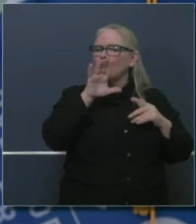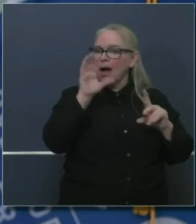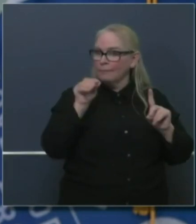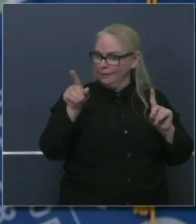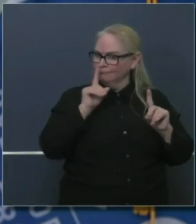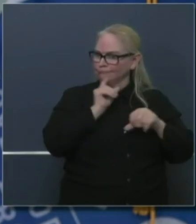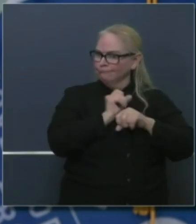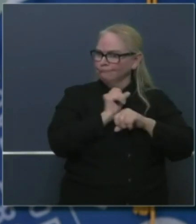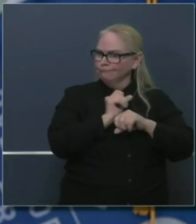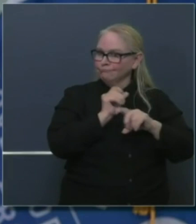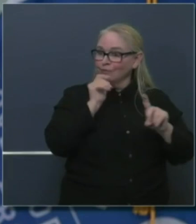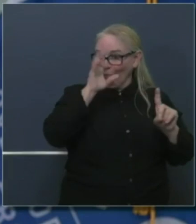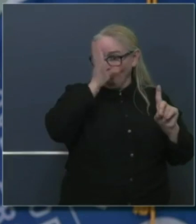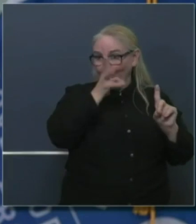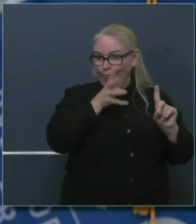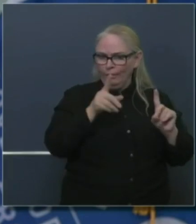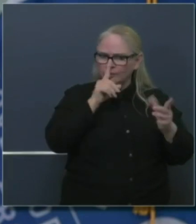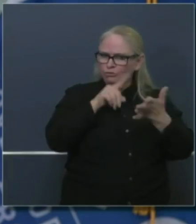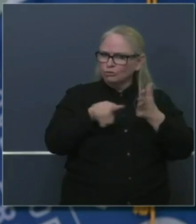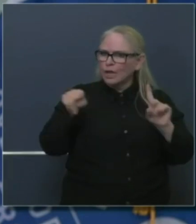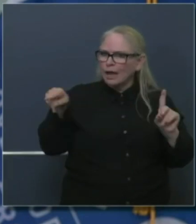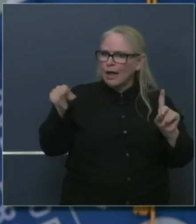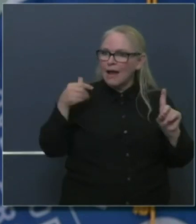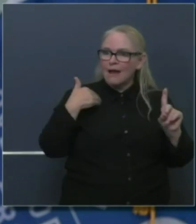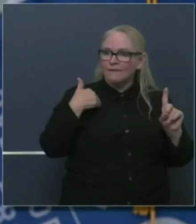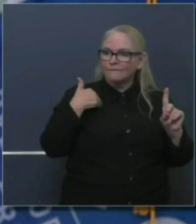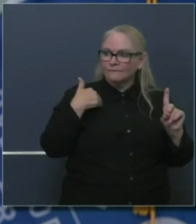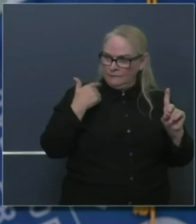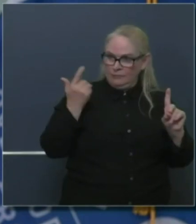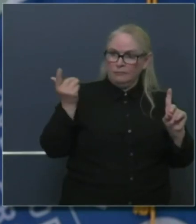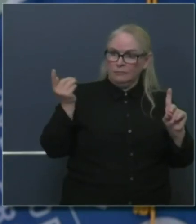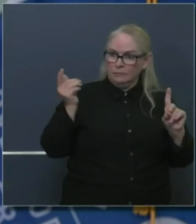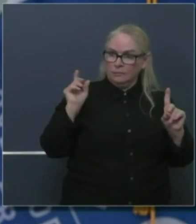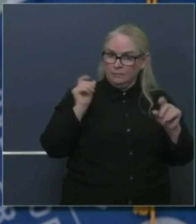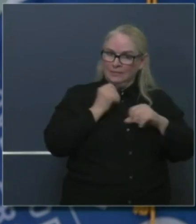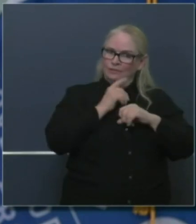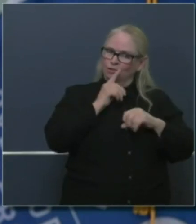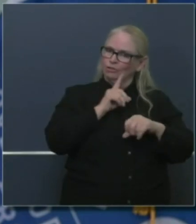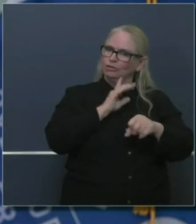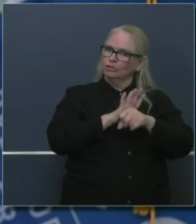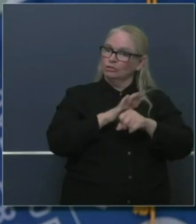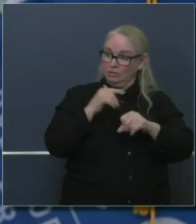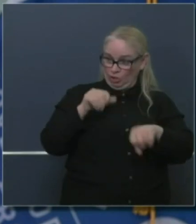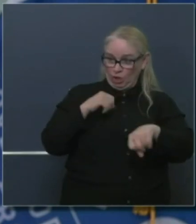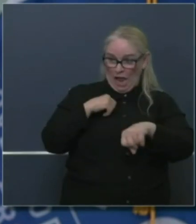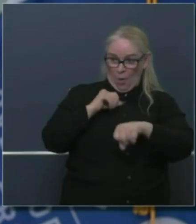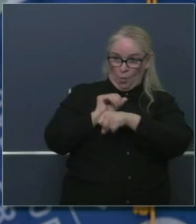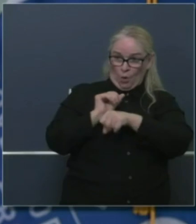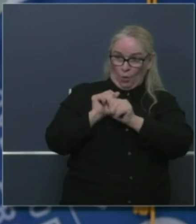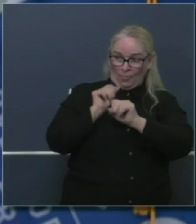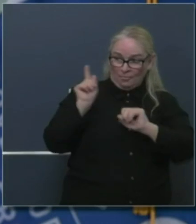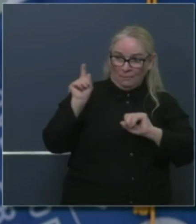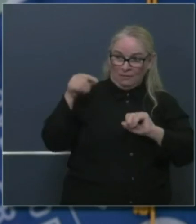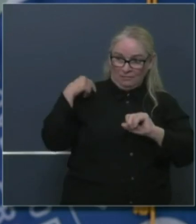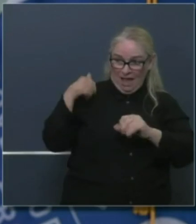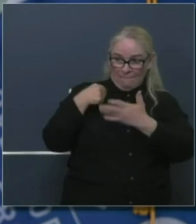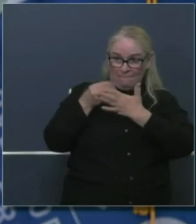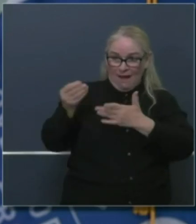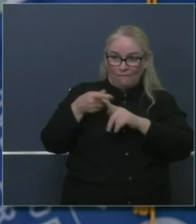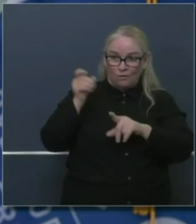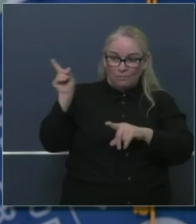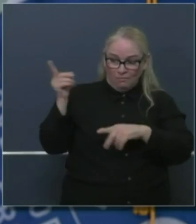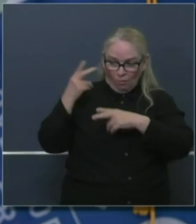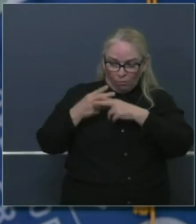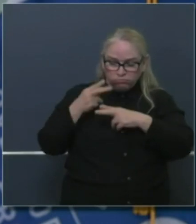that all of the different commodities that we were obtaining and the people we were dealing with were legitimate. And we found, as I've mentioned before